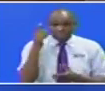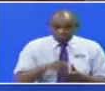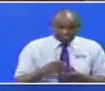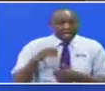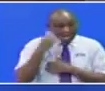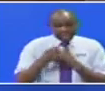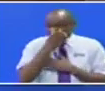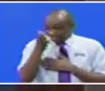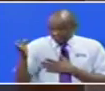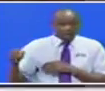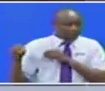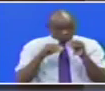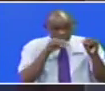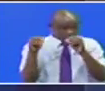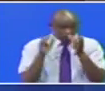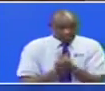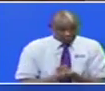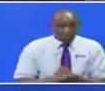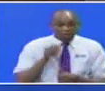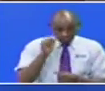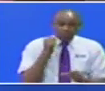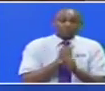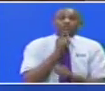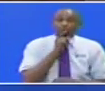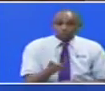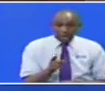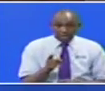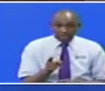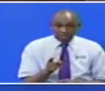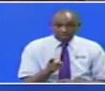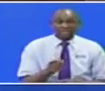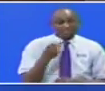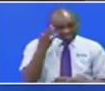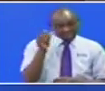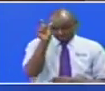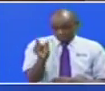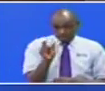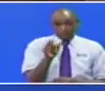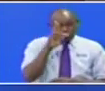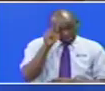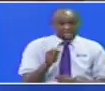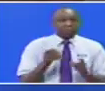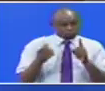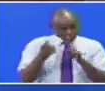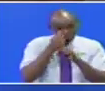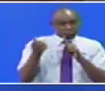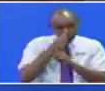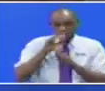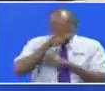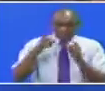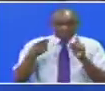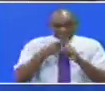countries that are moving in order to make sure that the three pillars of the UN activity can be fully